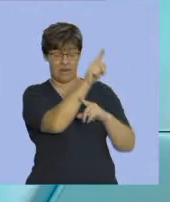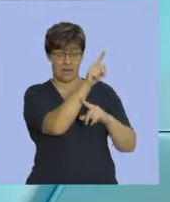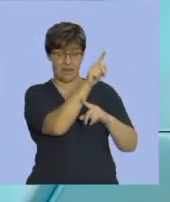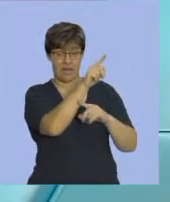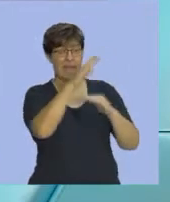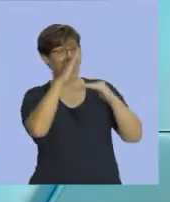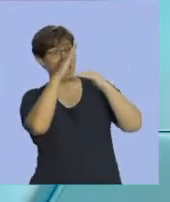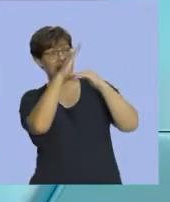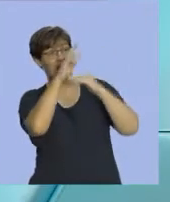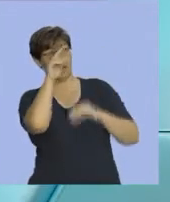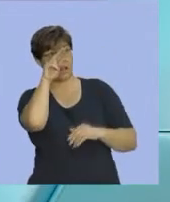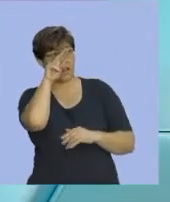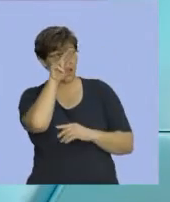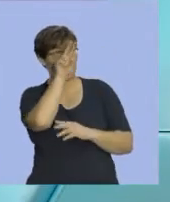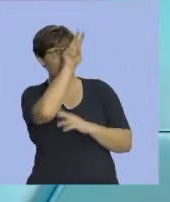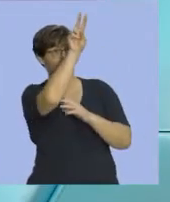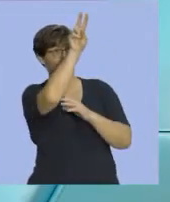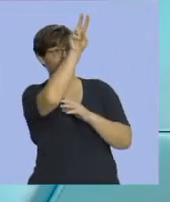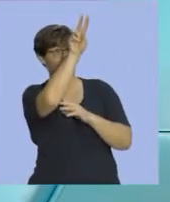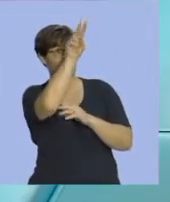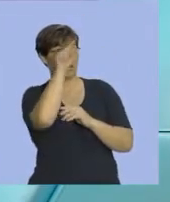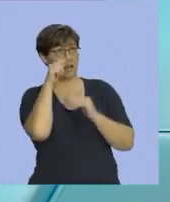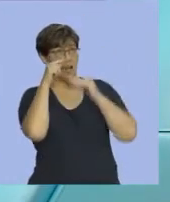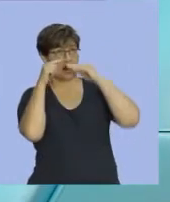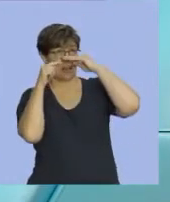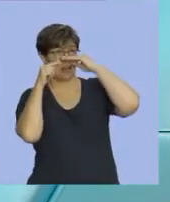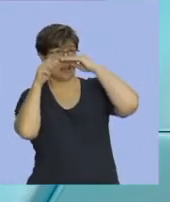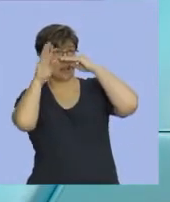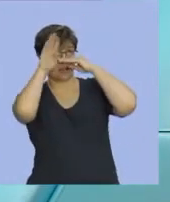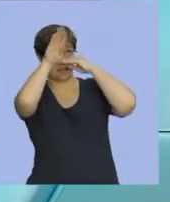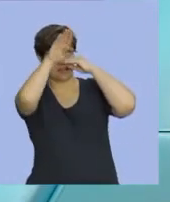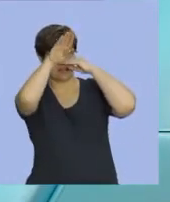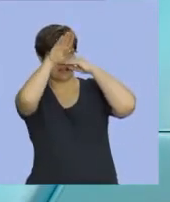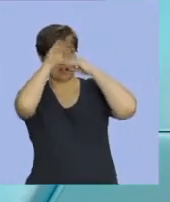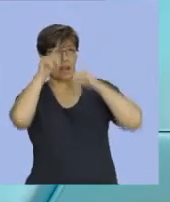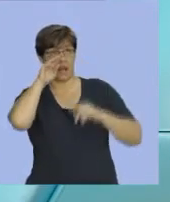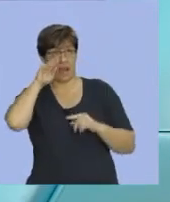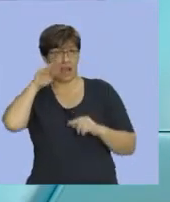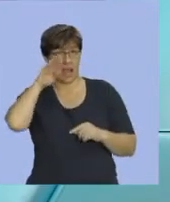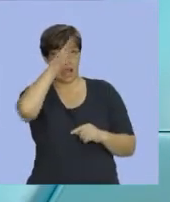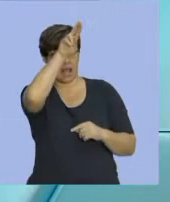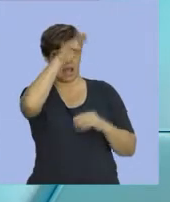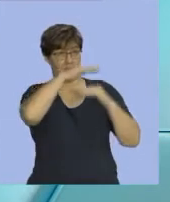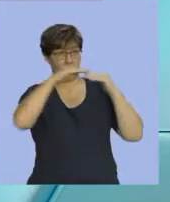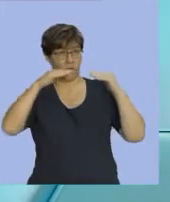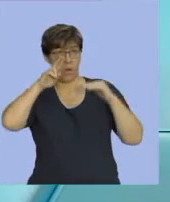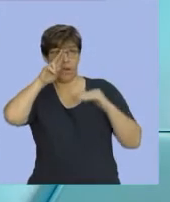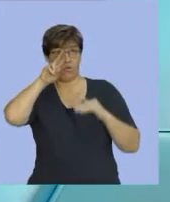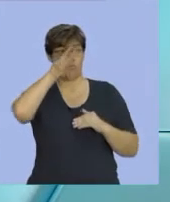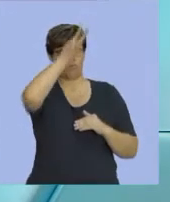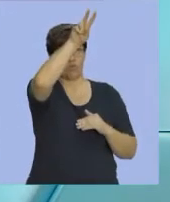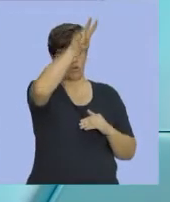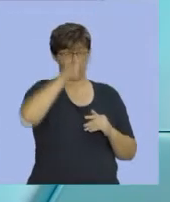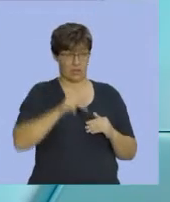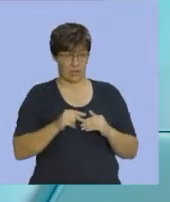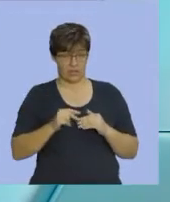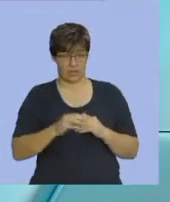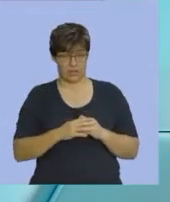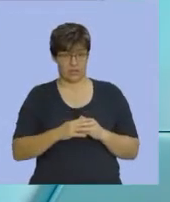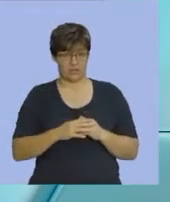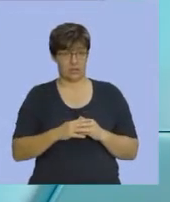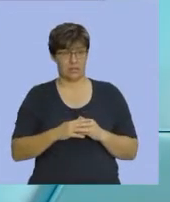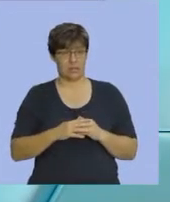at the stars, the angle that your eye is making, or rather the line of the ray that